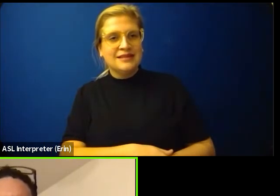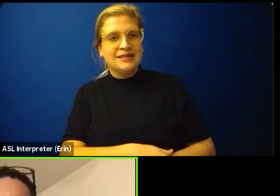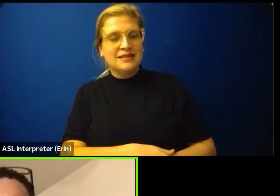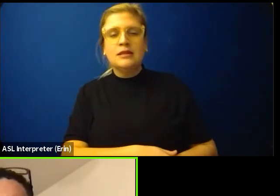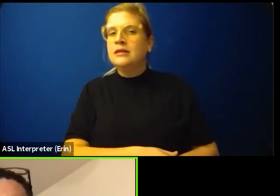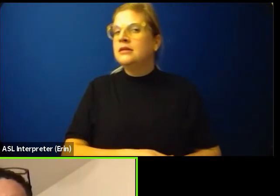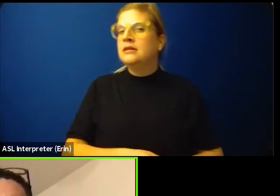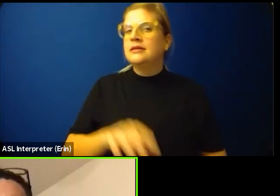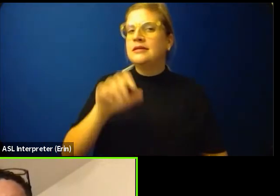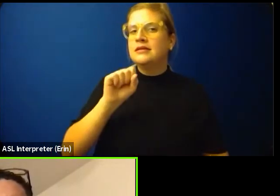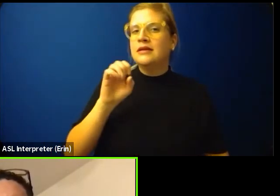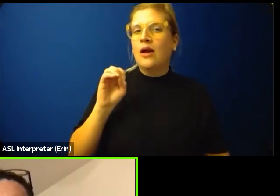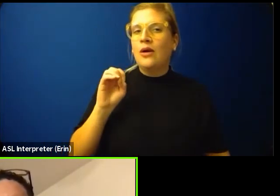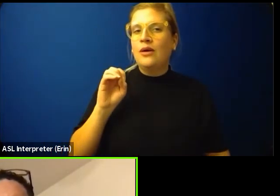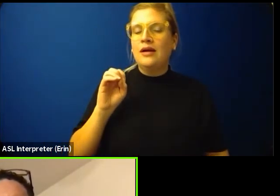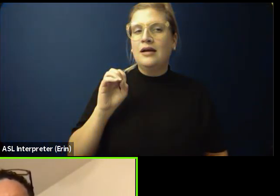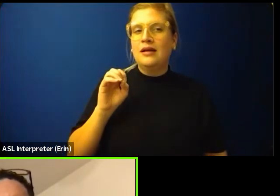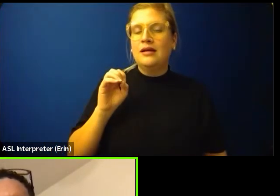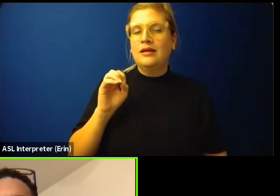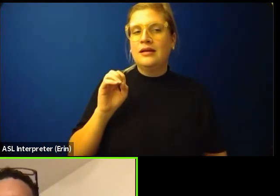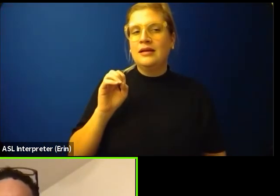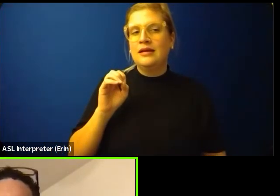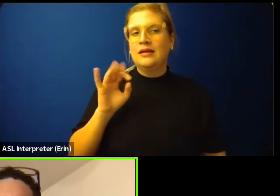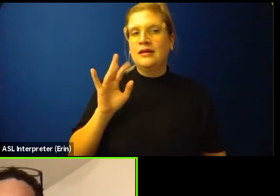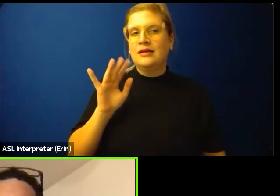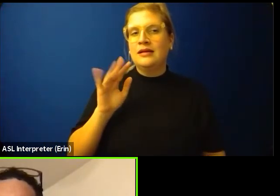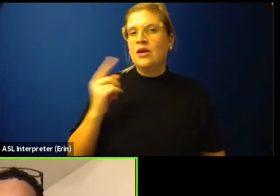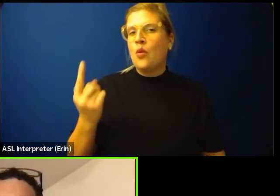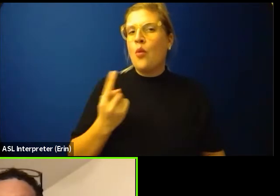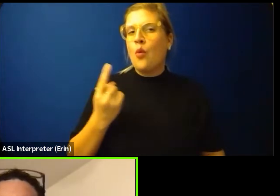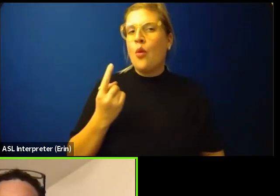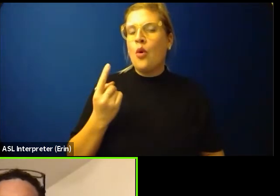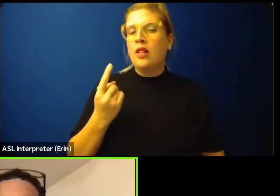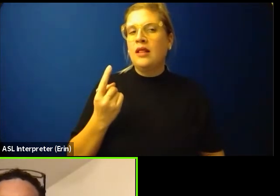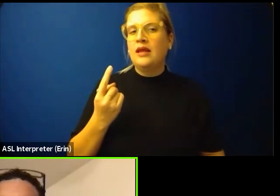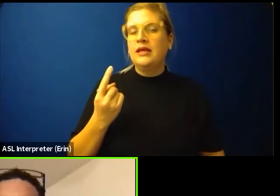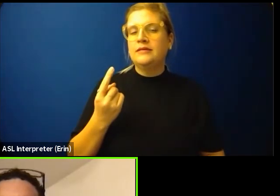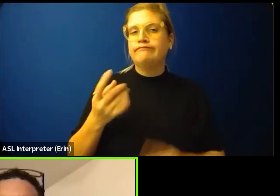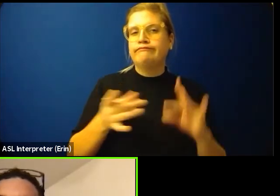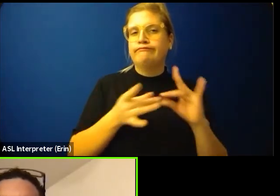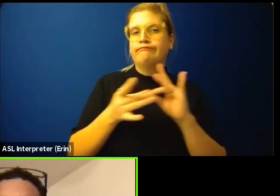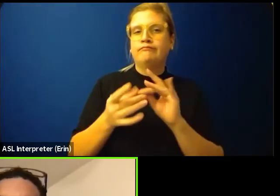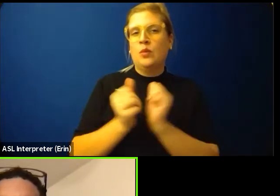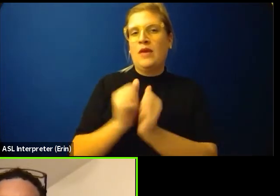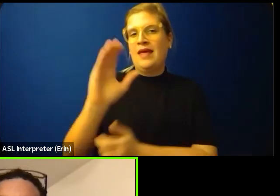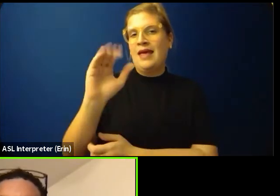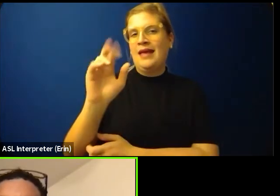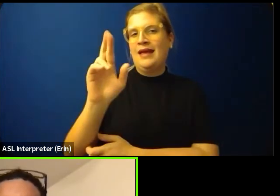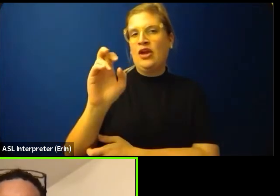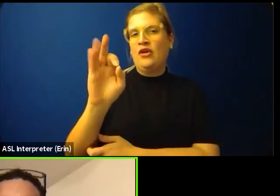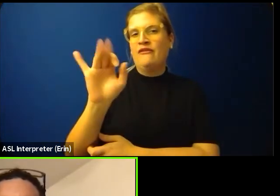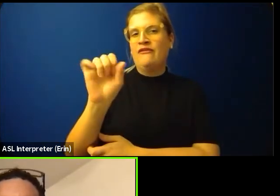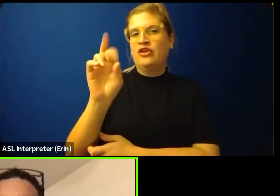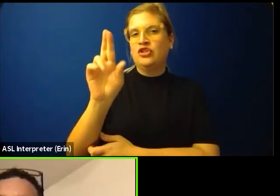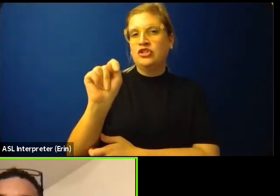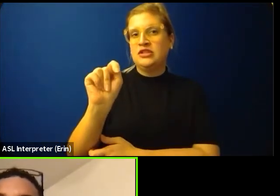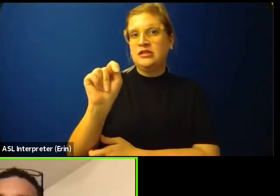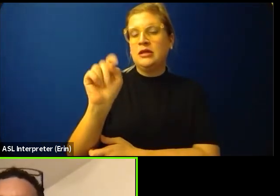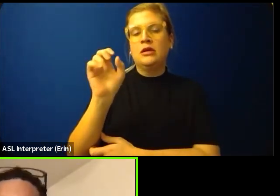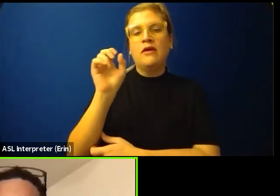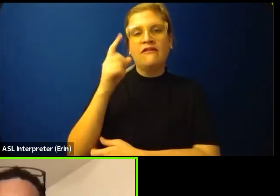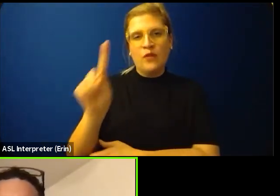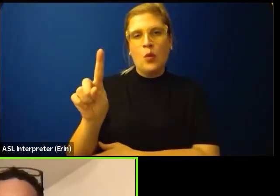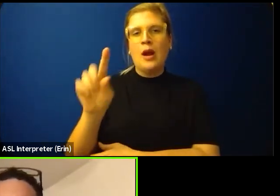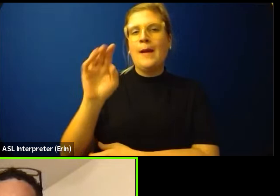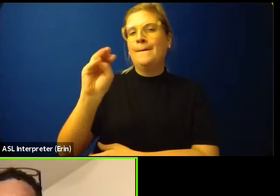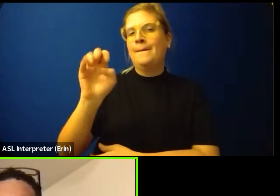So we're only only contracted with CareFirst for Medicaid. And so right